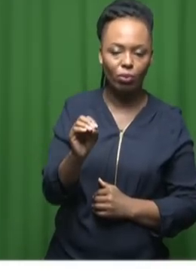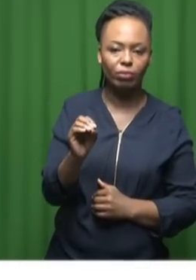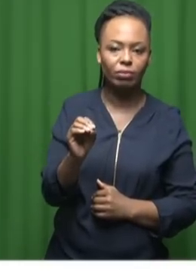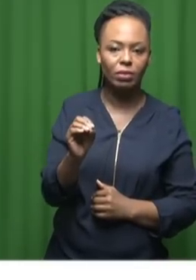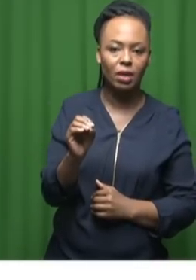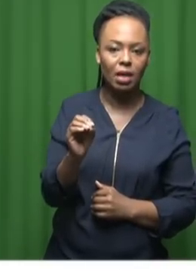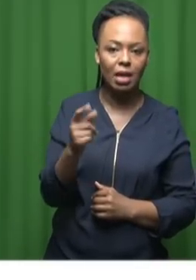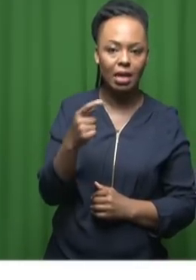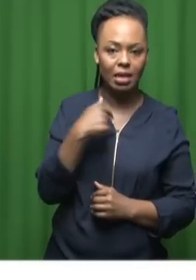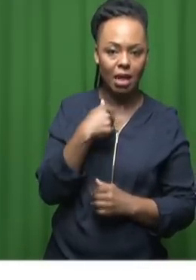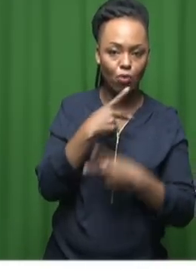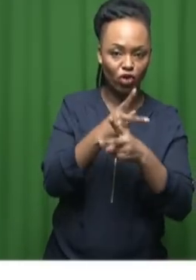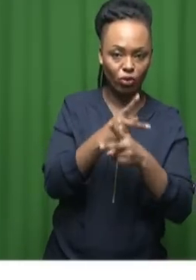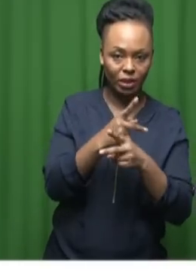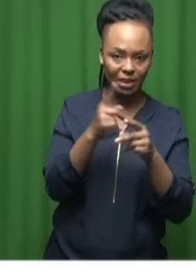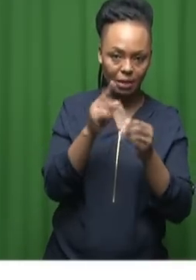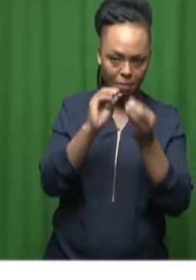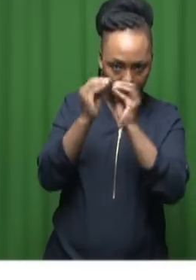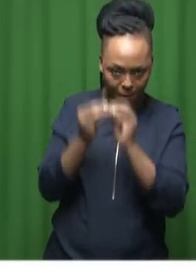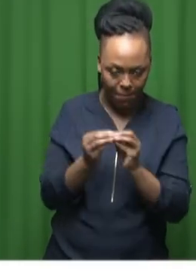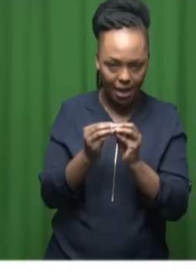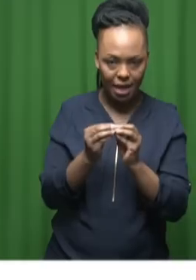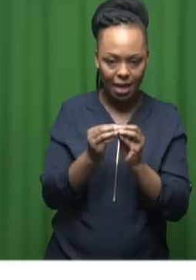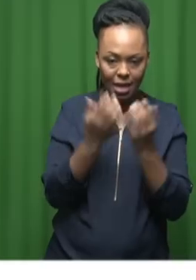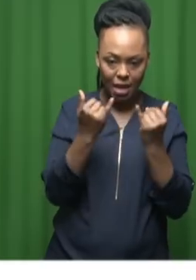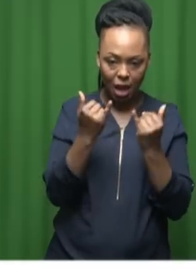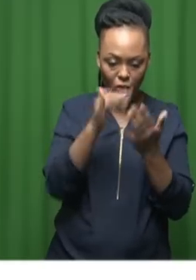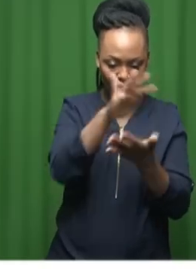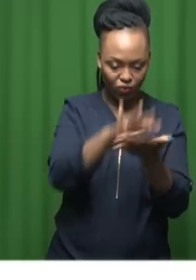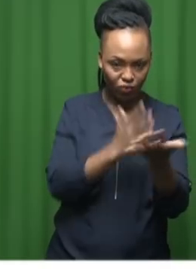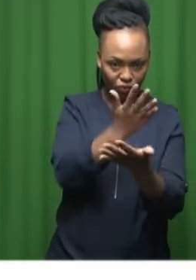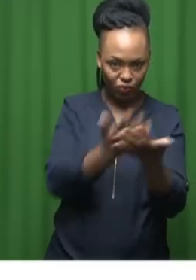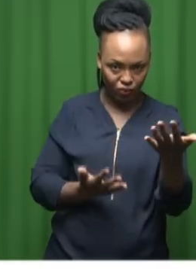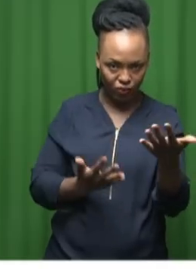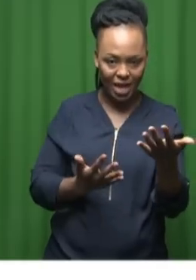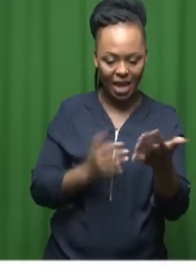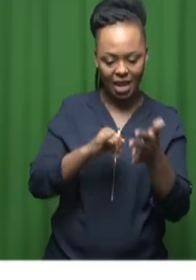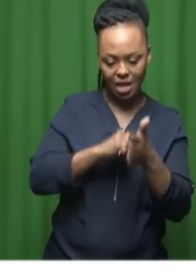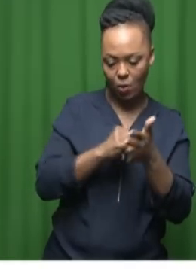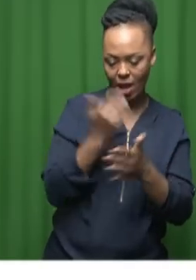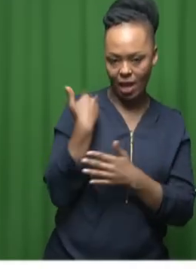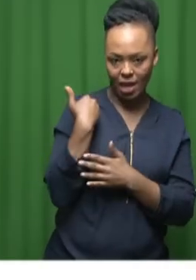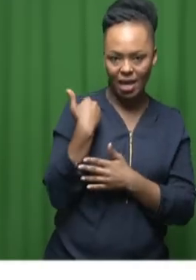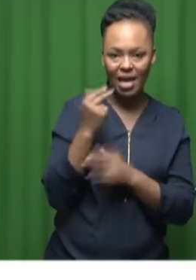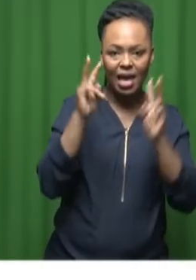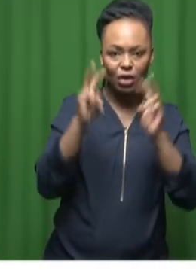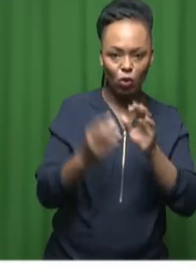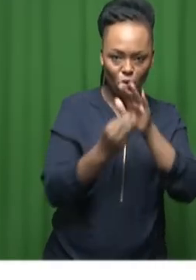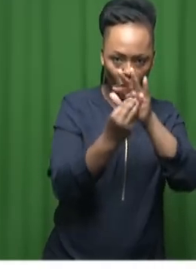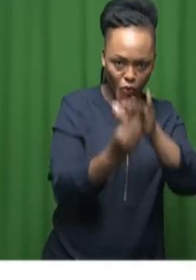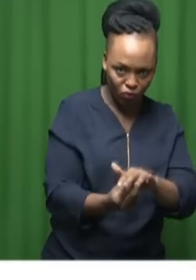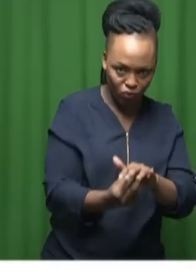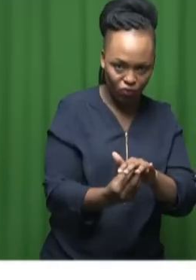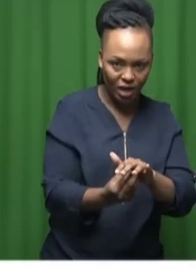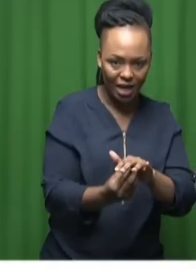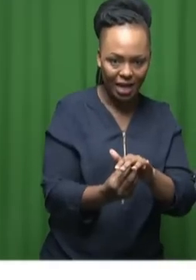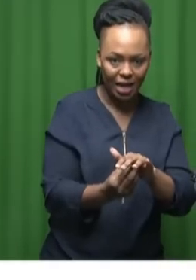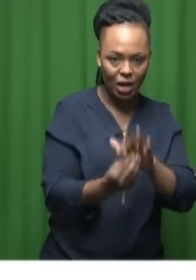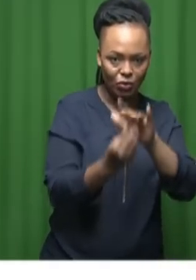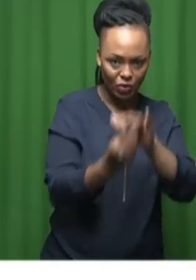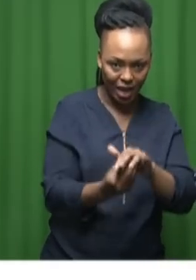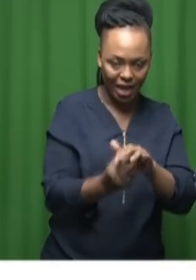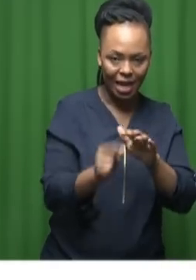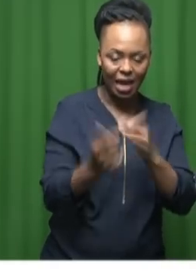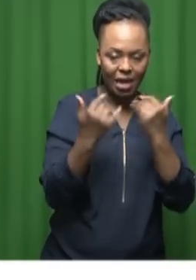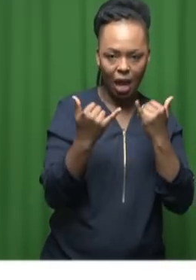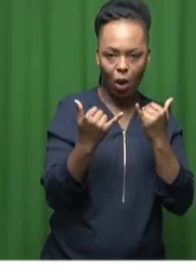I produced this table in January, and it says based on what the coal fleet is doing, we can predict what load shedding we're